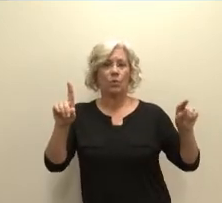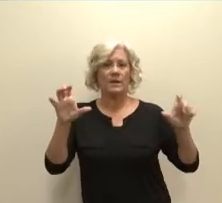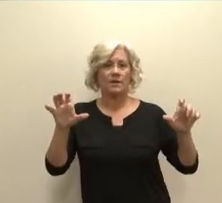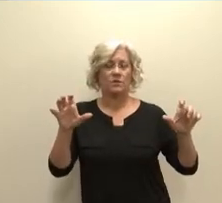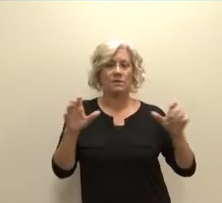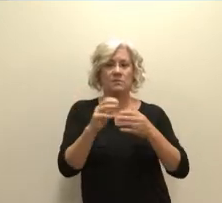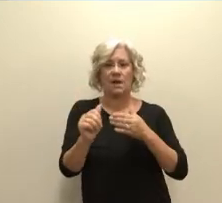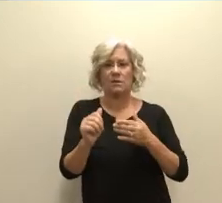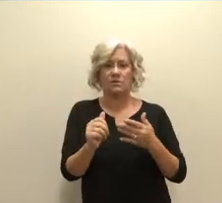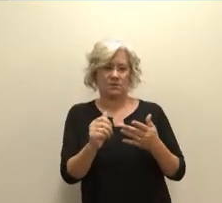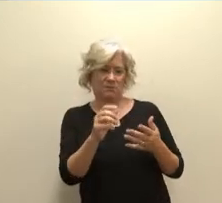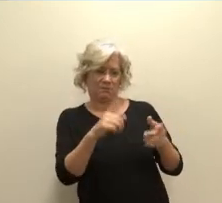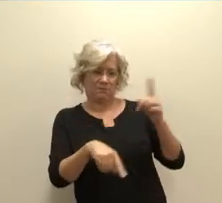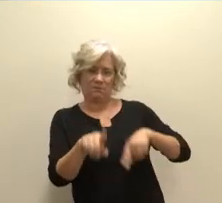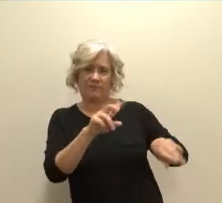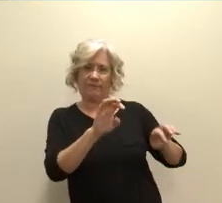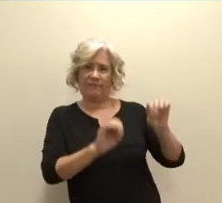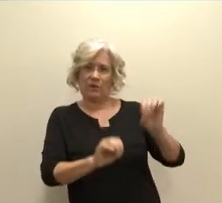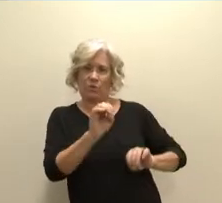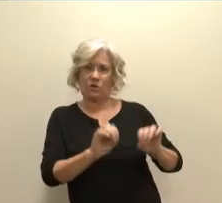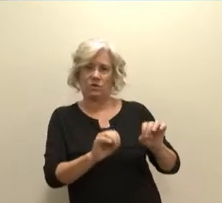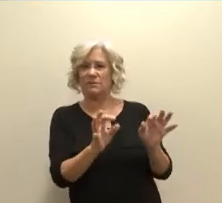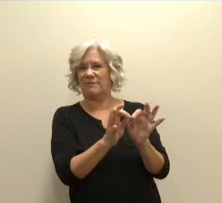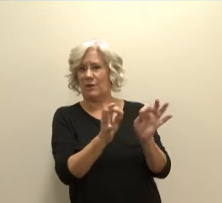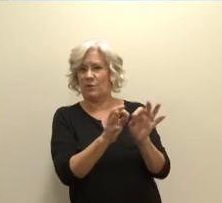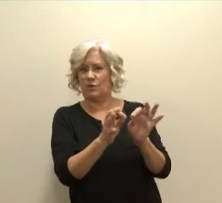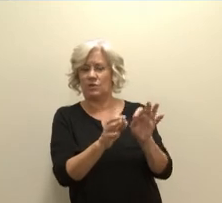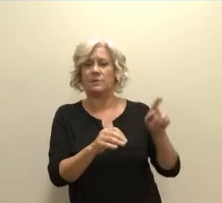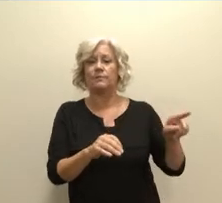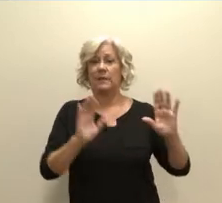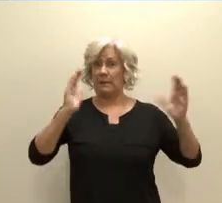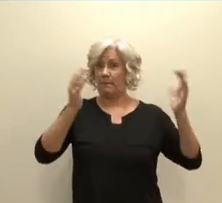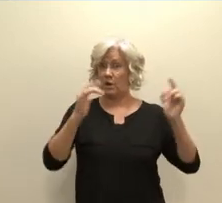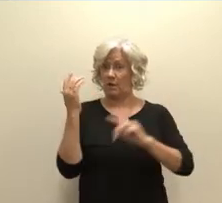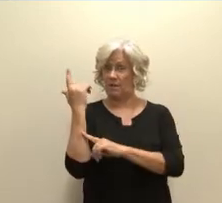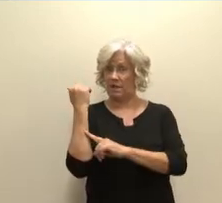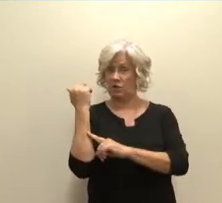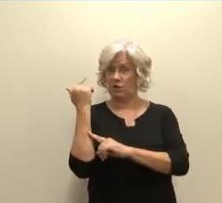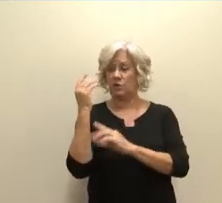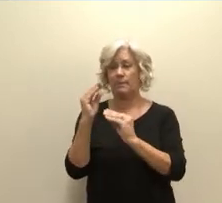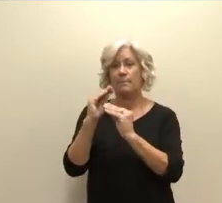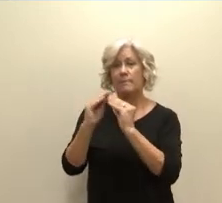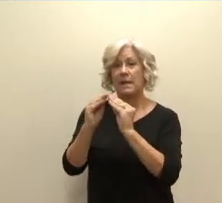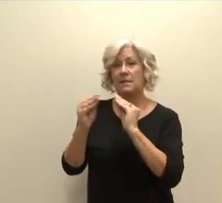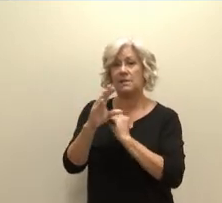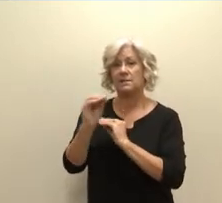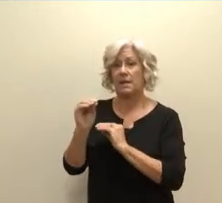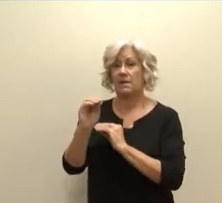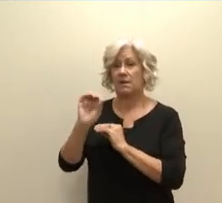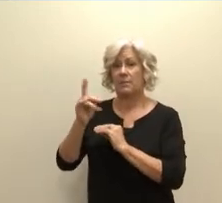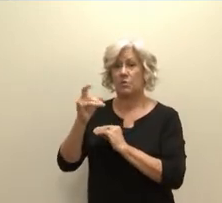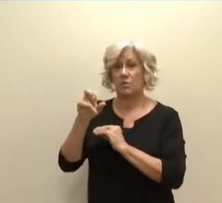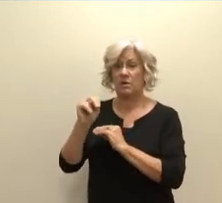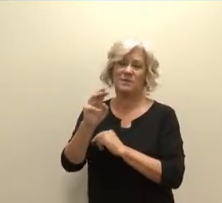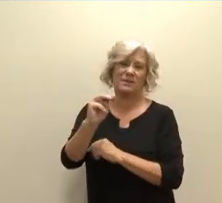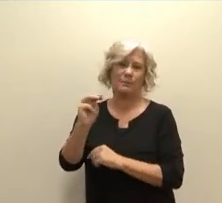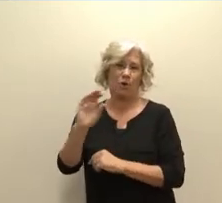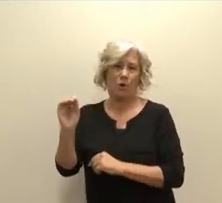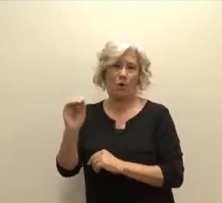valuation. In comparison with last year's budget, the maintenance and operations budget has increased